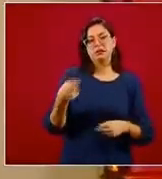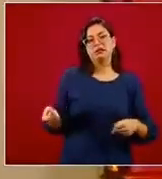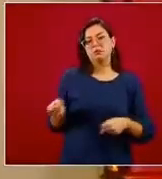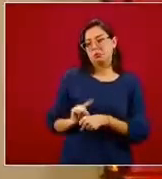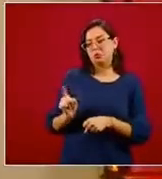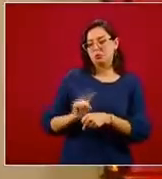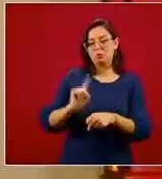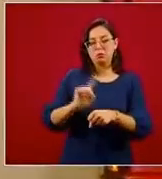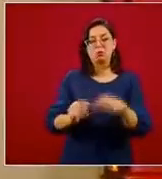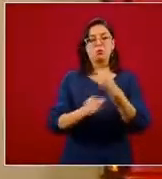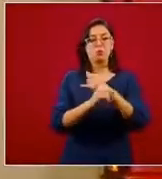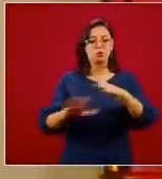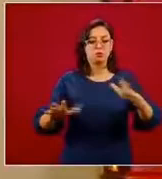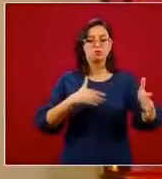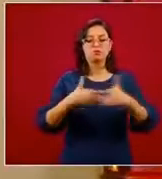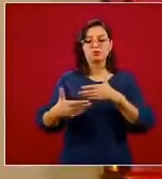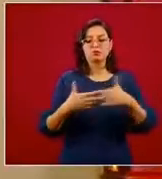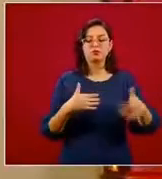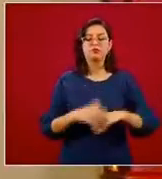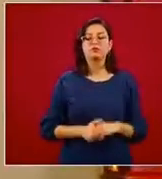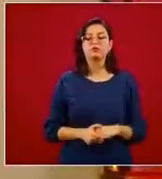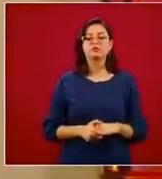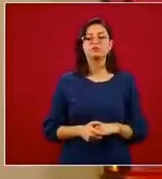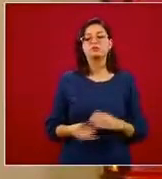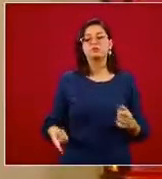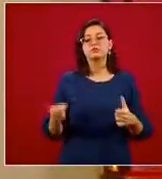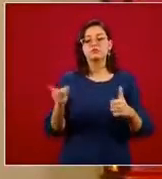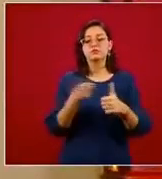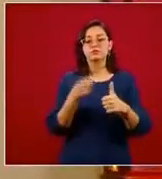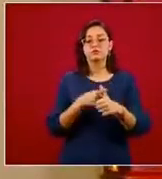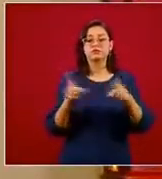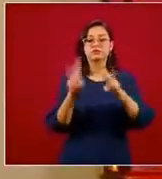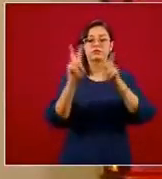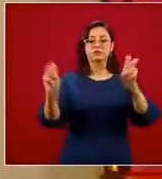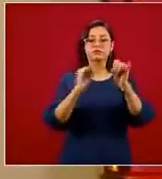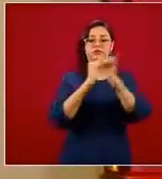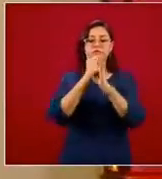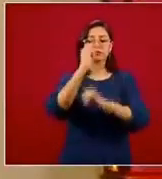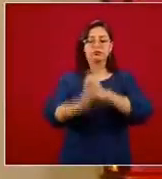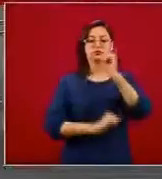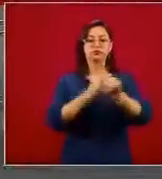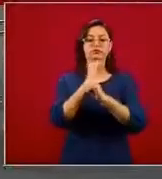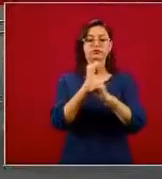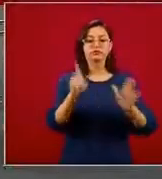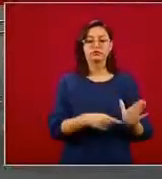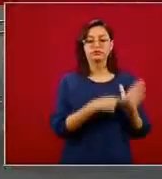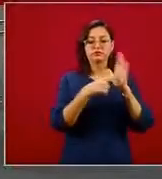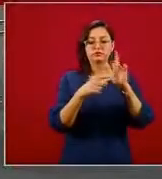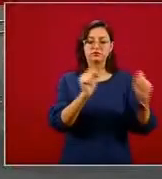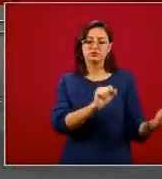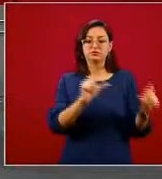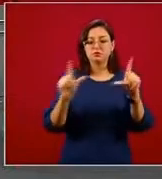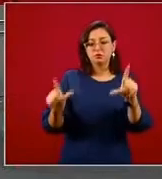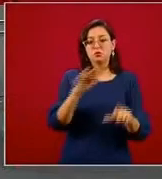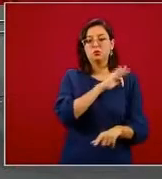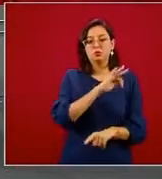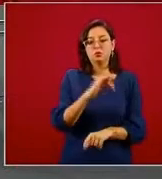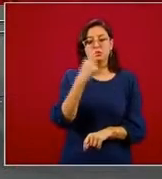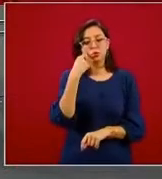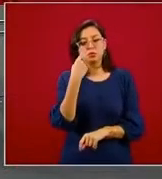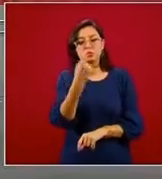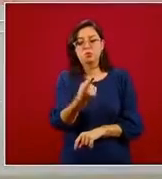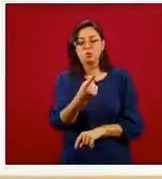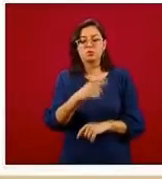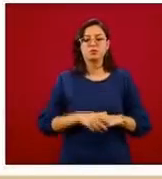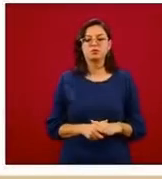distancing. This is conference number 77. Now we will proceed to update data, mainly in the international overview. We have the